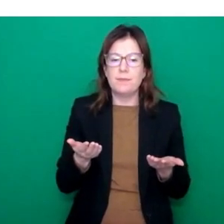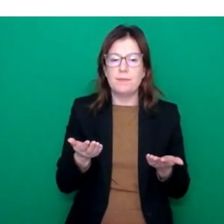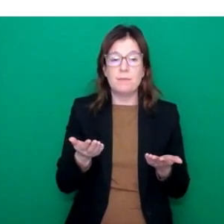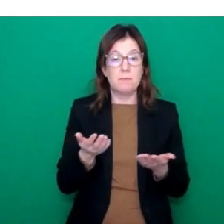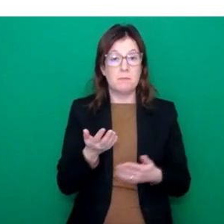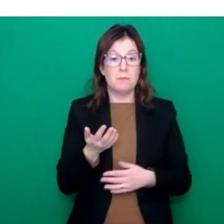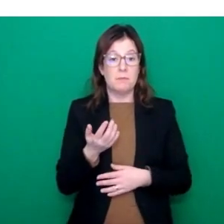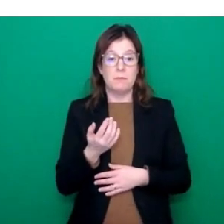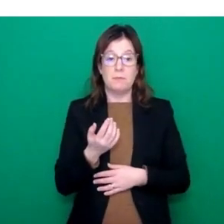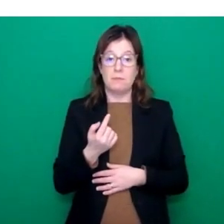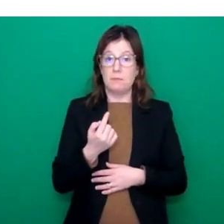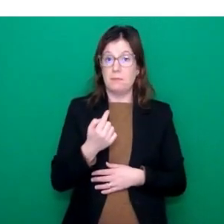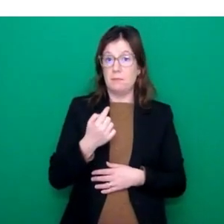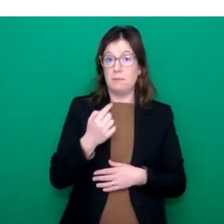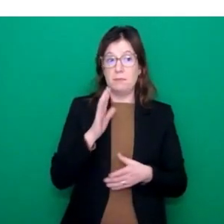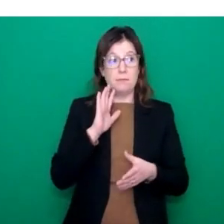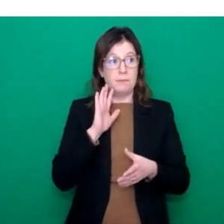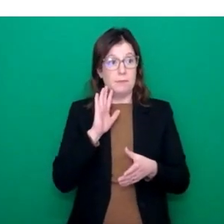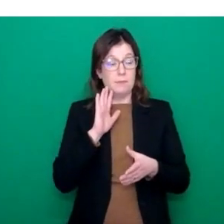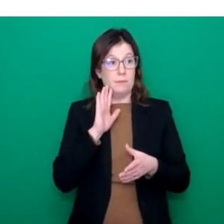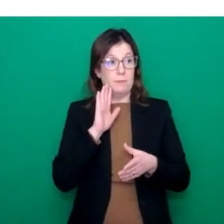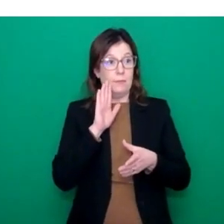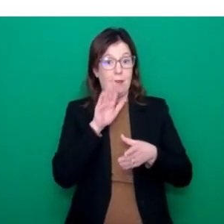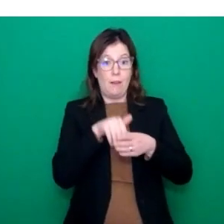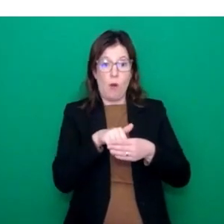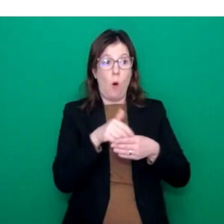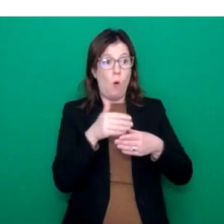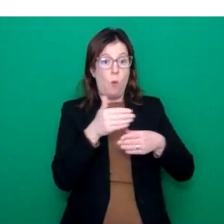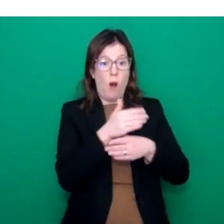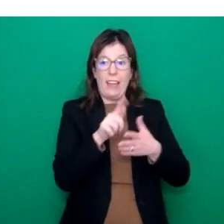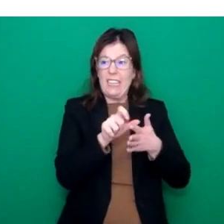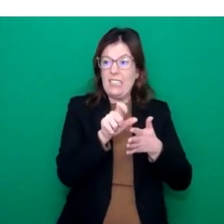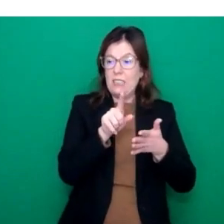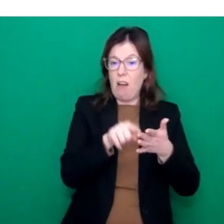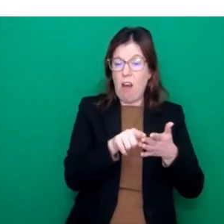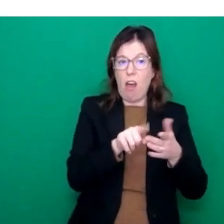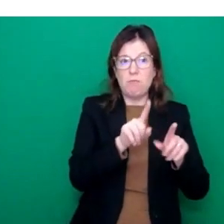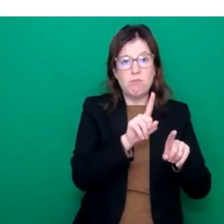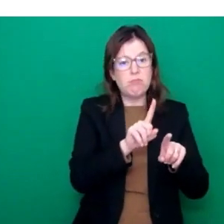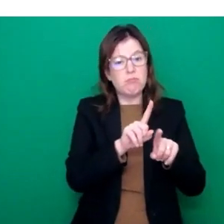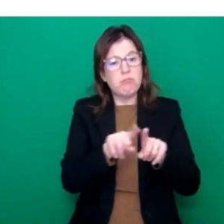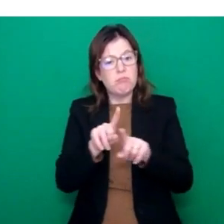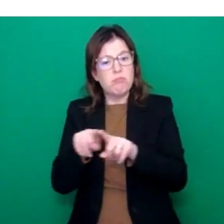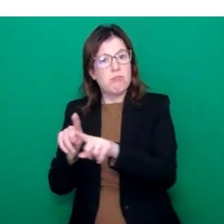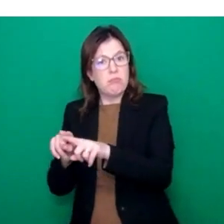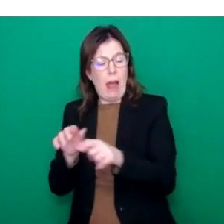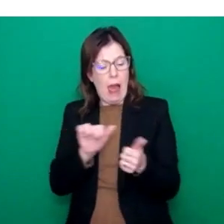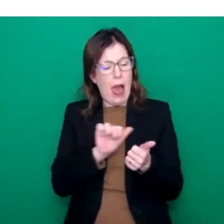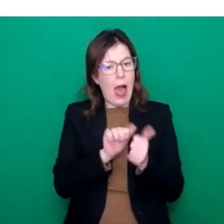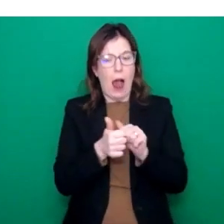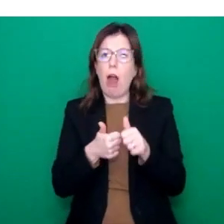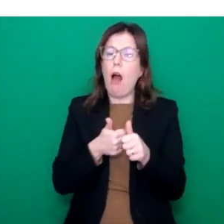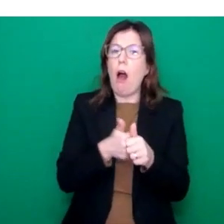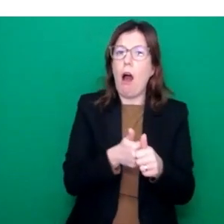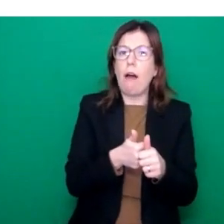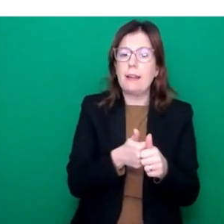someone who has been involved with some different areas of work in relation to EDI with a kind of ally status. So both